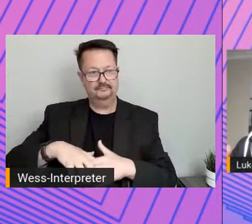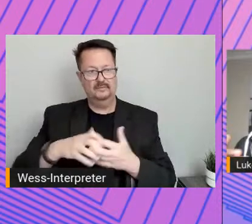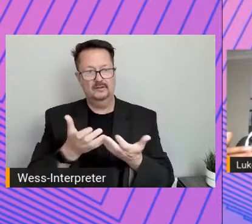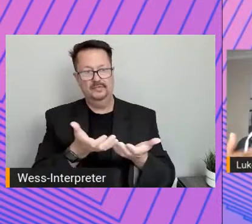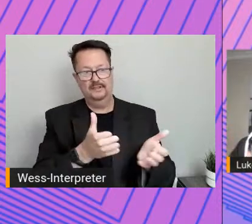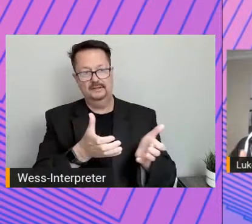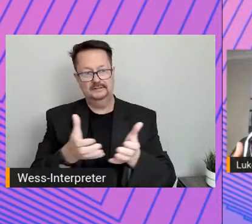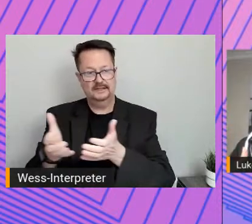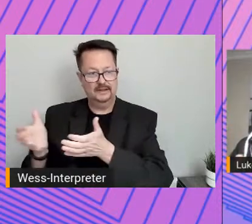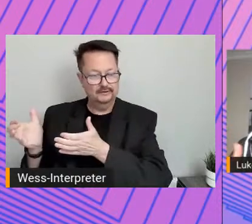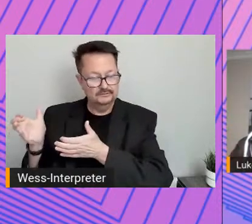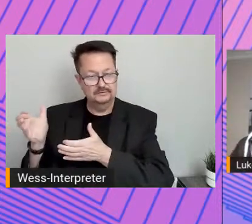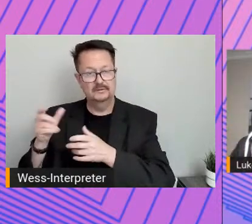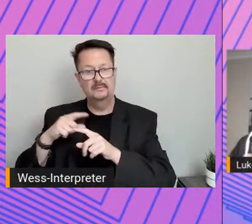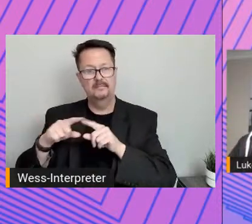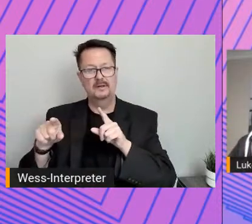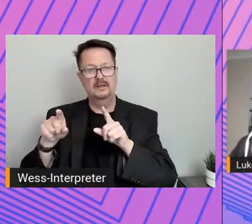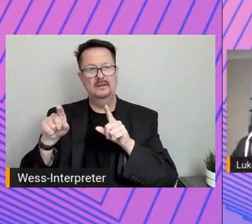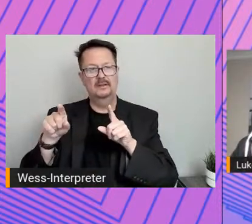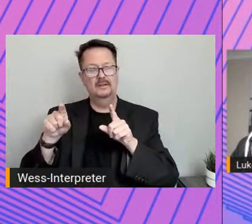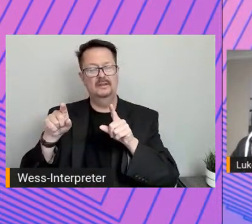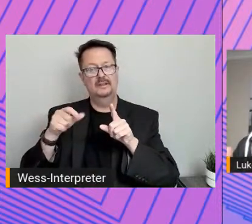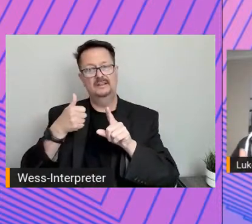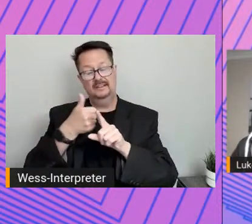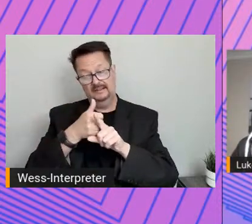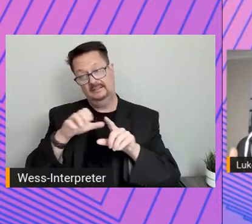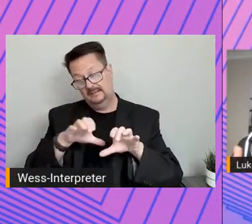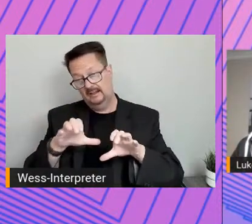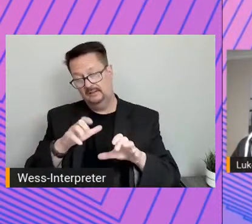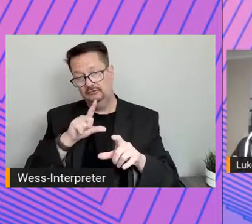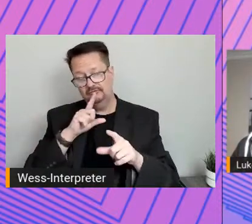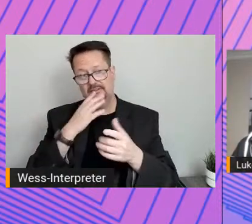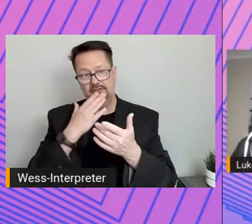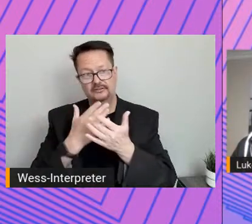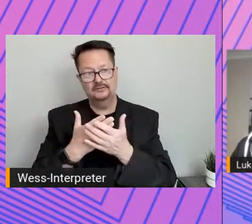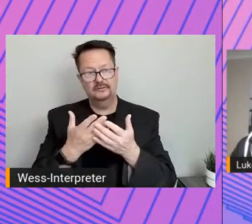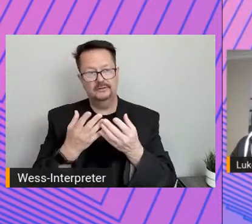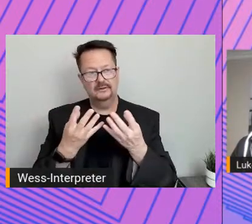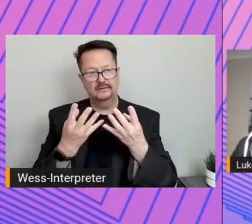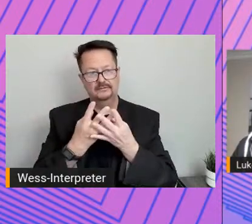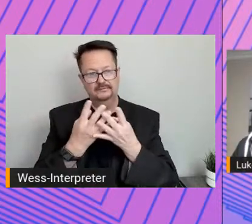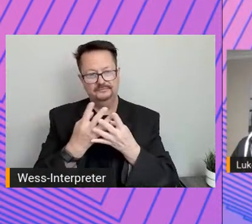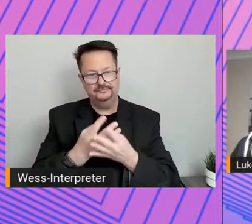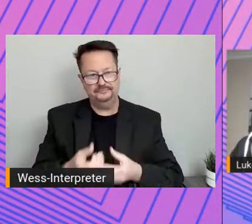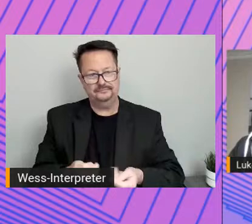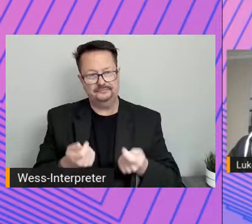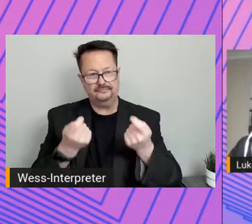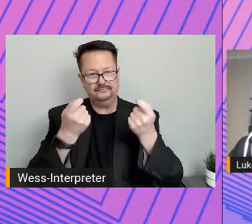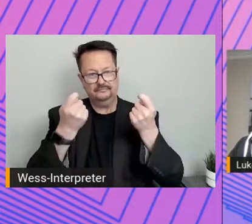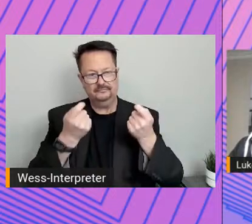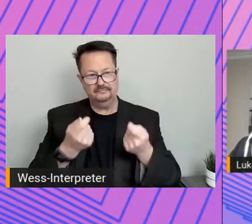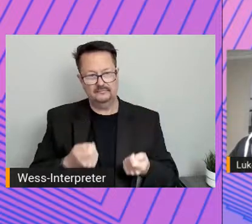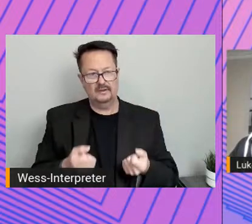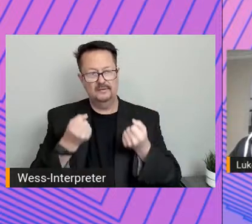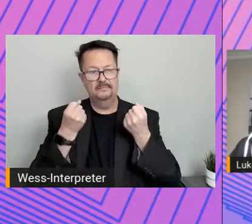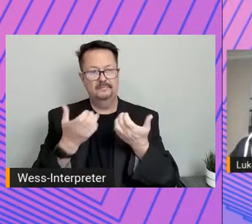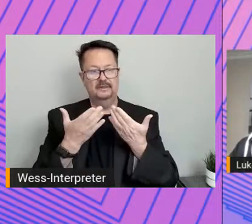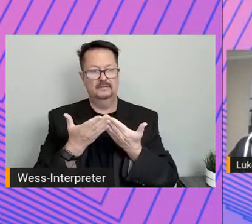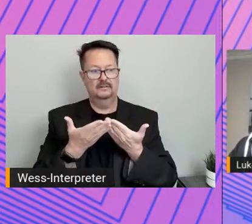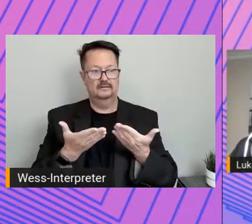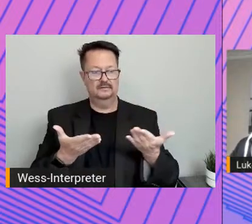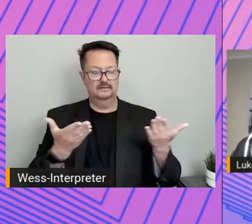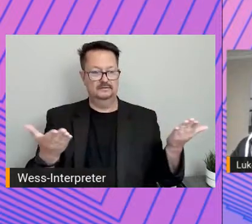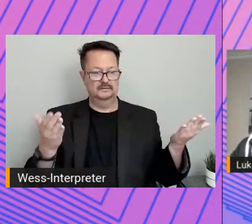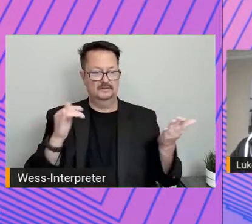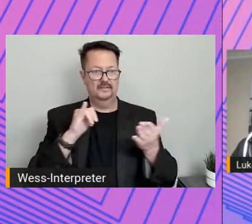also it does a really good job of abstracting away a lot of the components that deal with